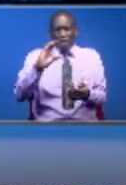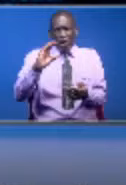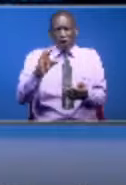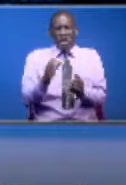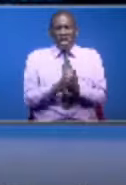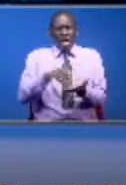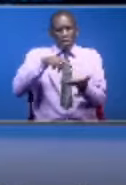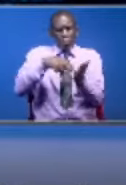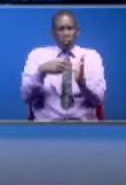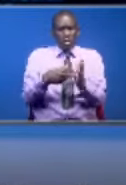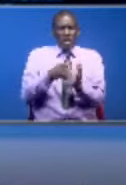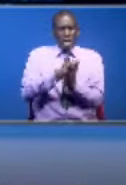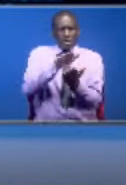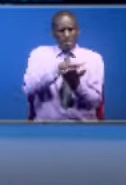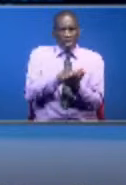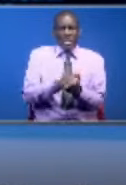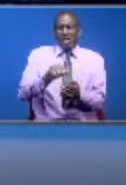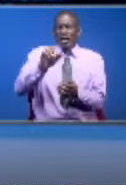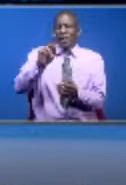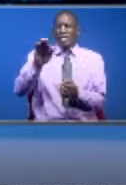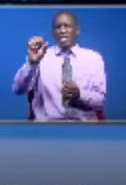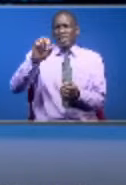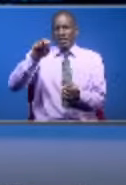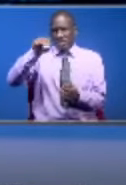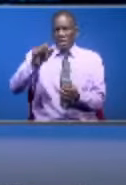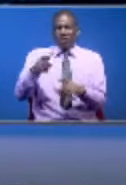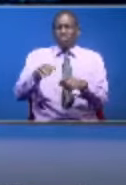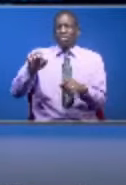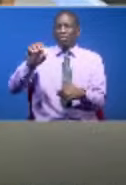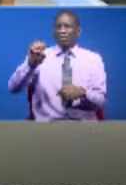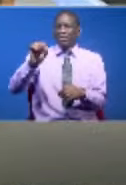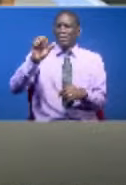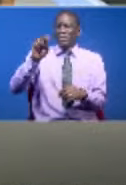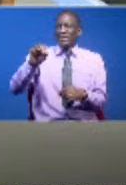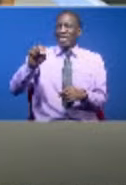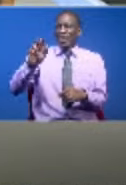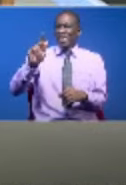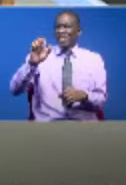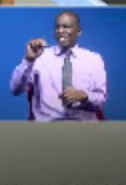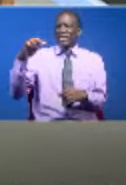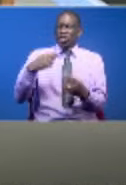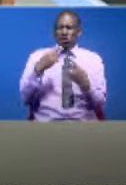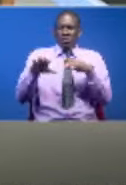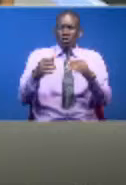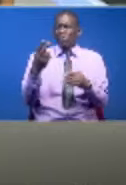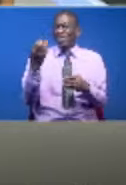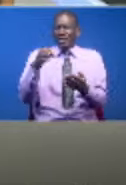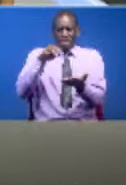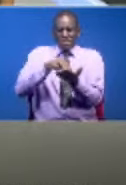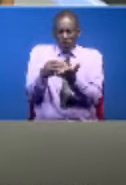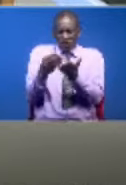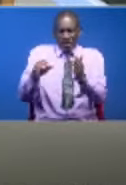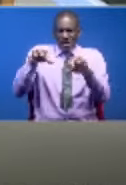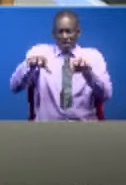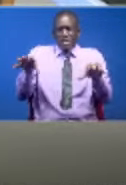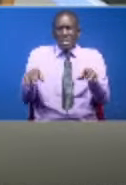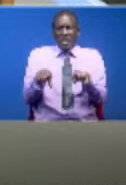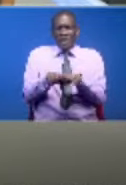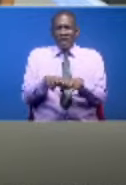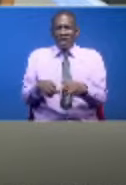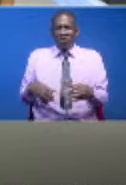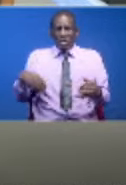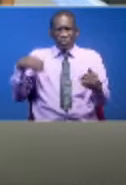projects. And Krishna, who's here with us from Sun King, talking about 23 million products in the market, it looks like you have hit the sweet spot